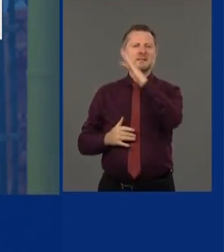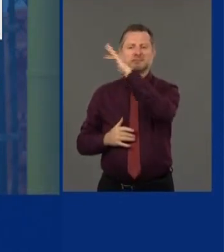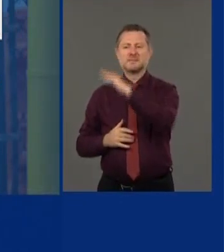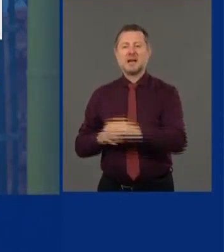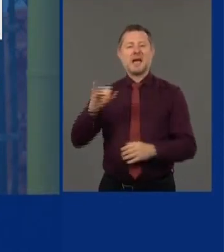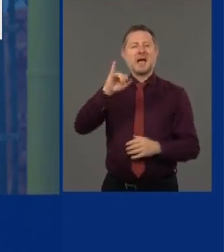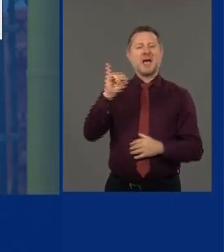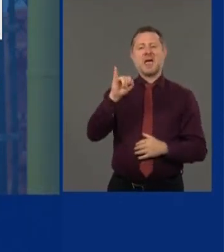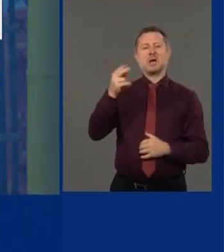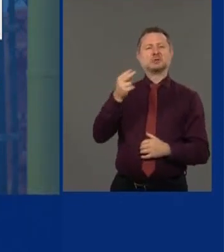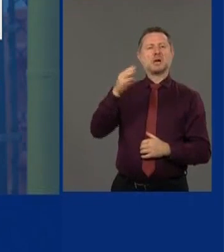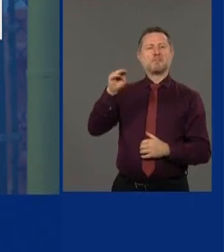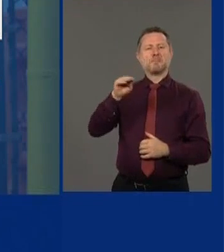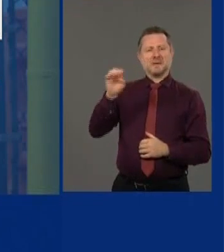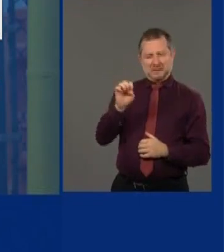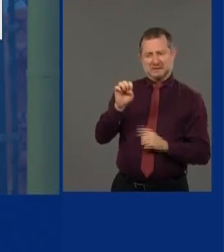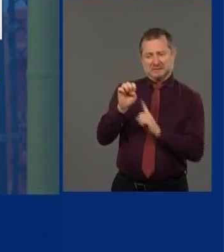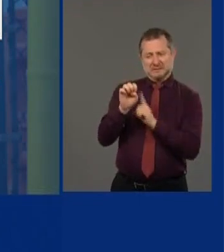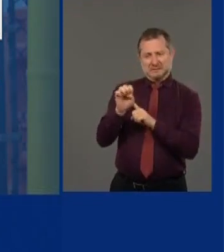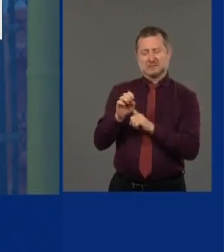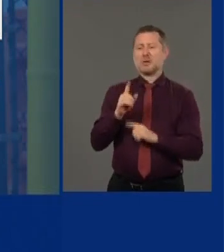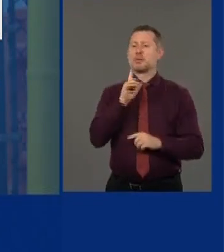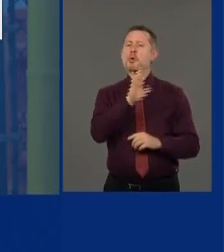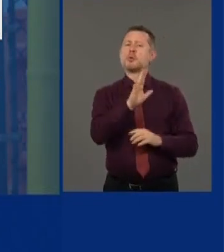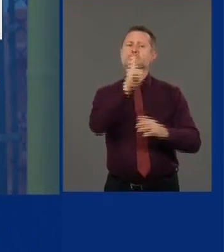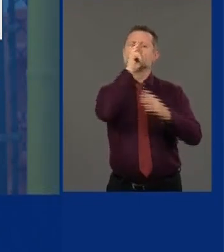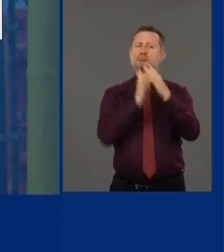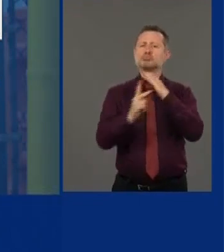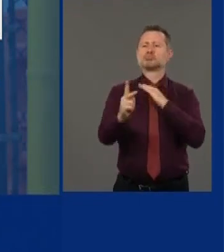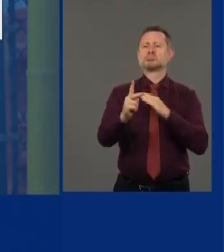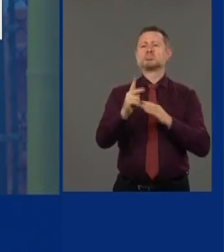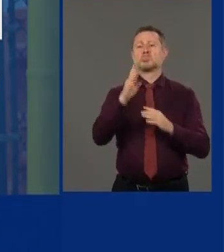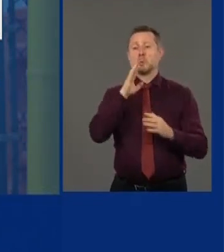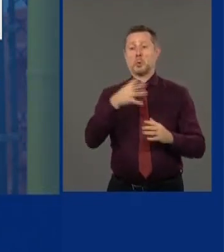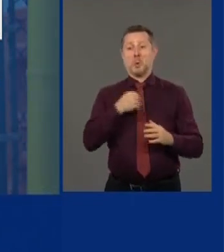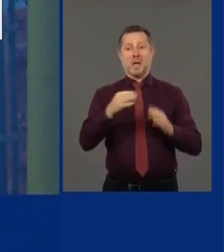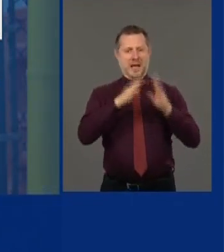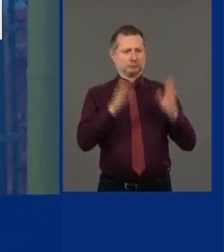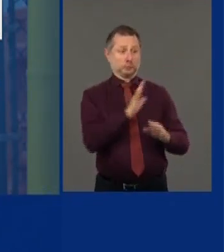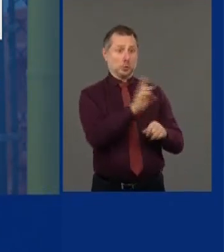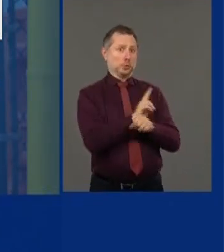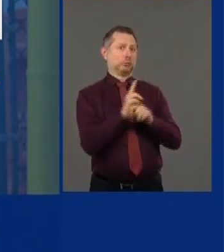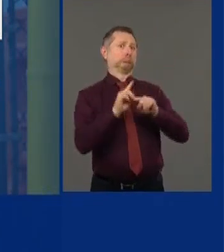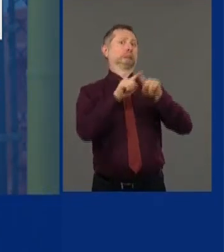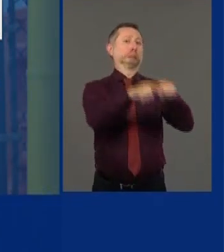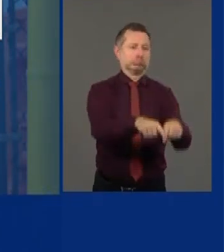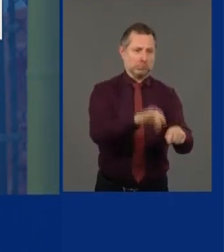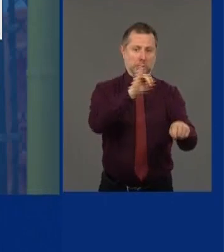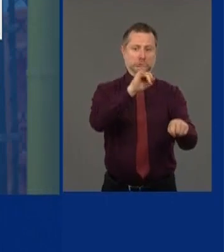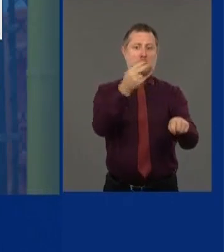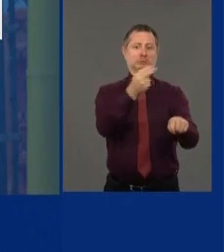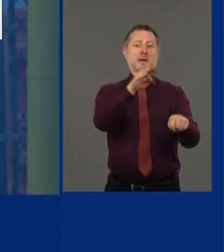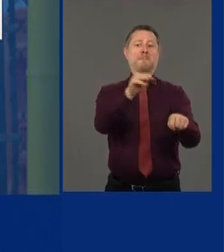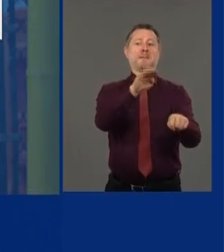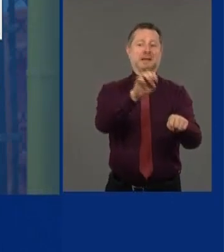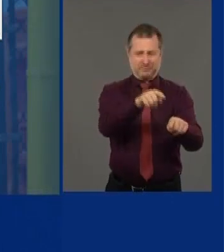IHME, the model that the White House follows, just increased